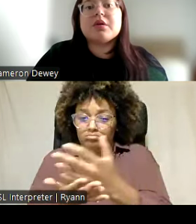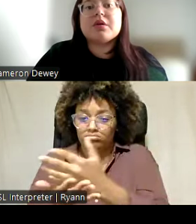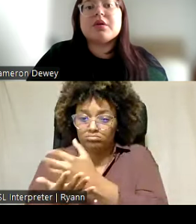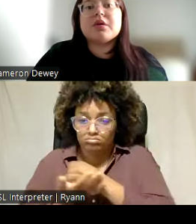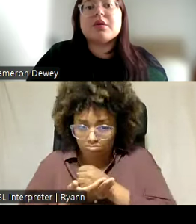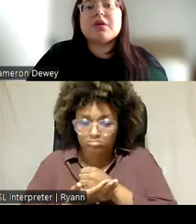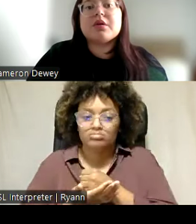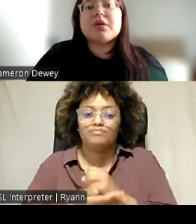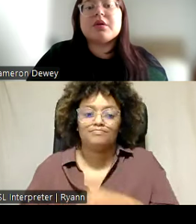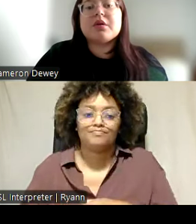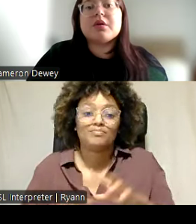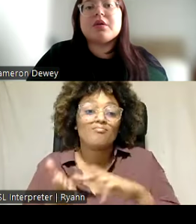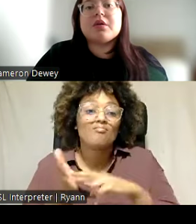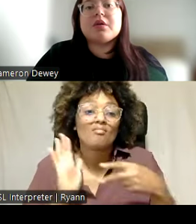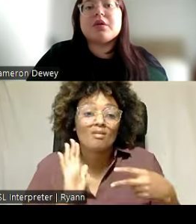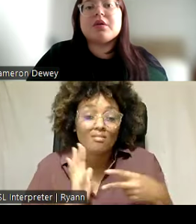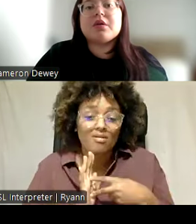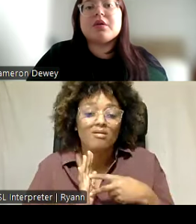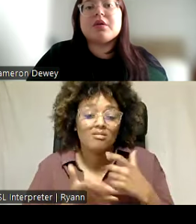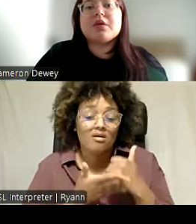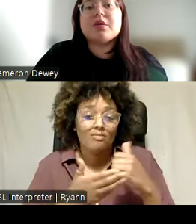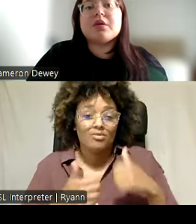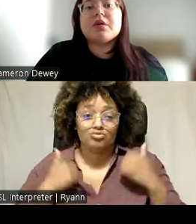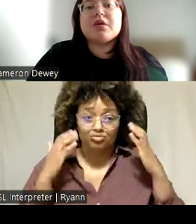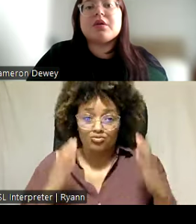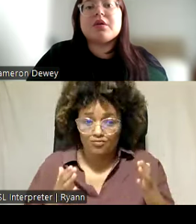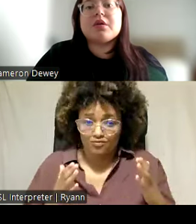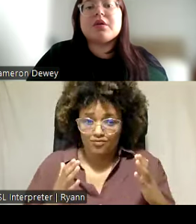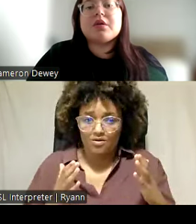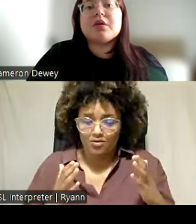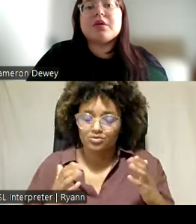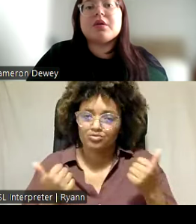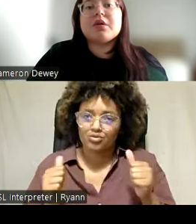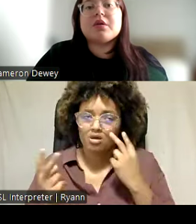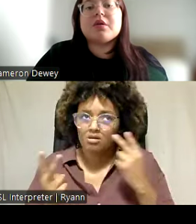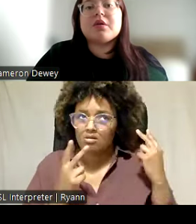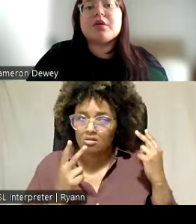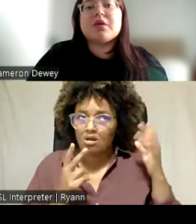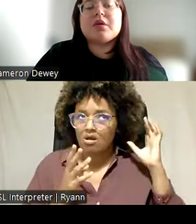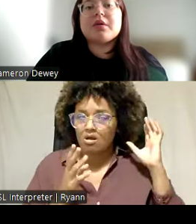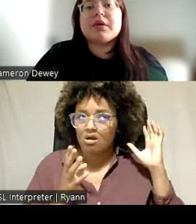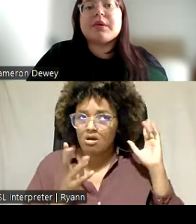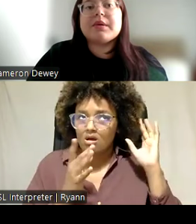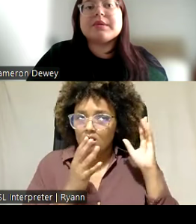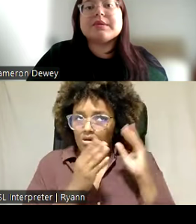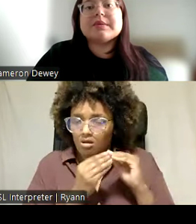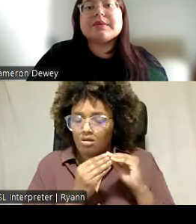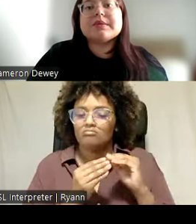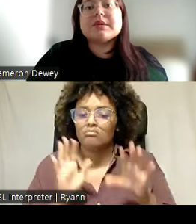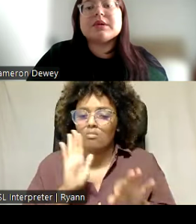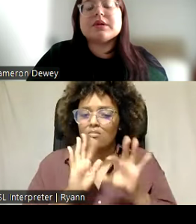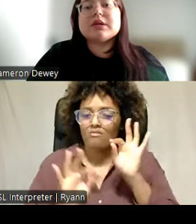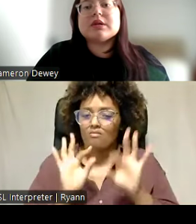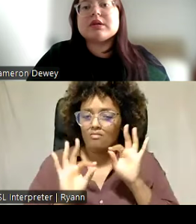recall information. And this is broken down into a couple of steps that are listed on the screen, right?